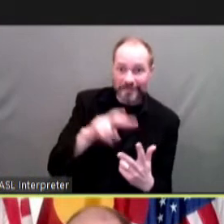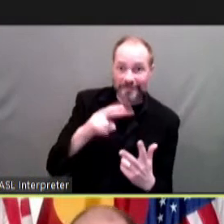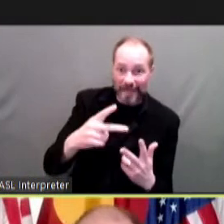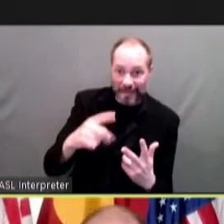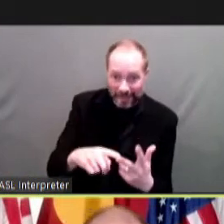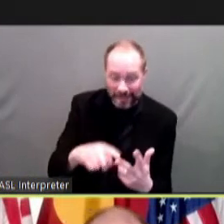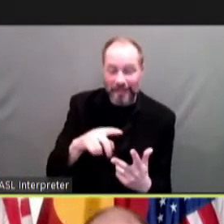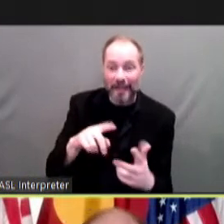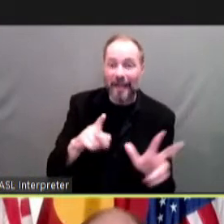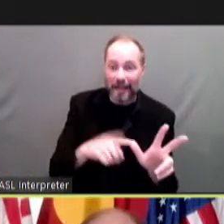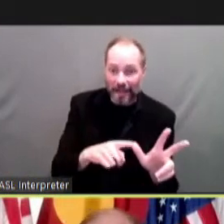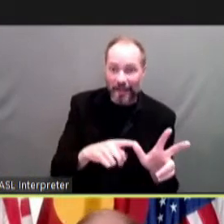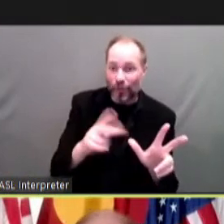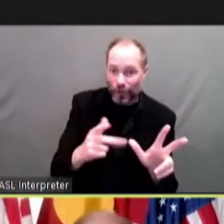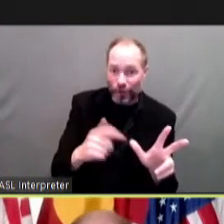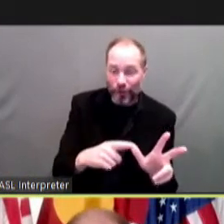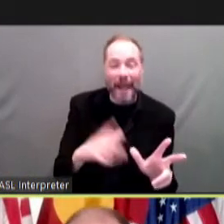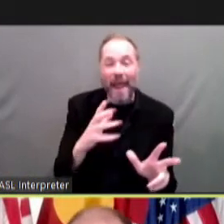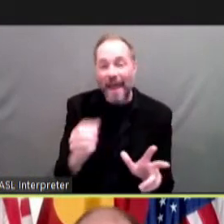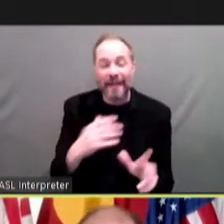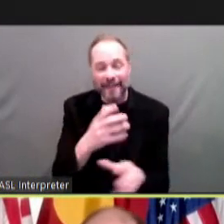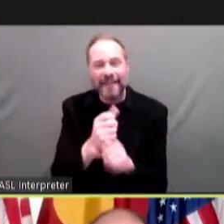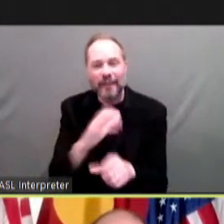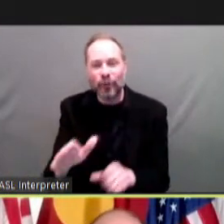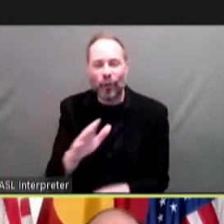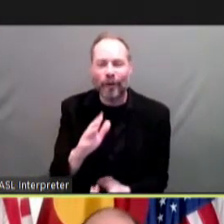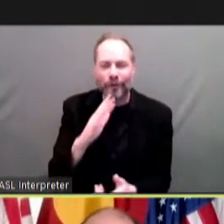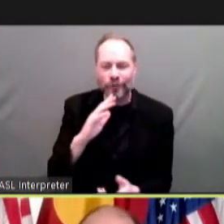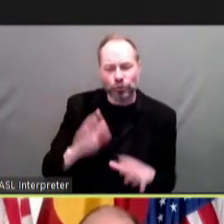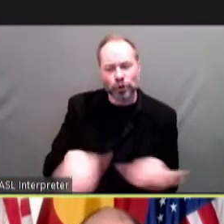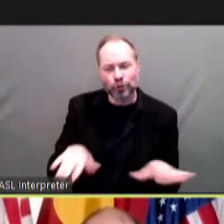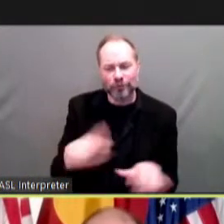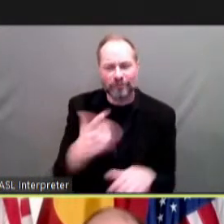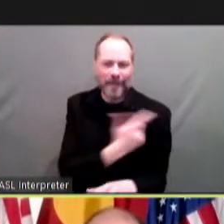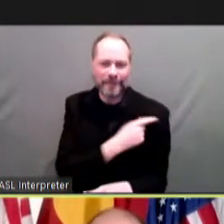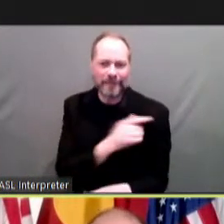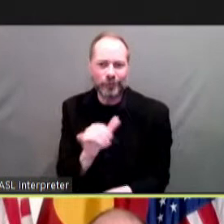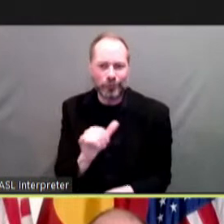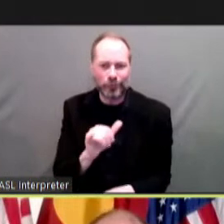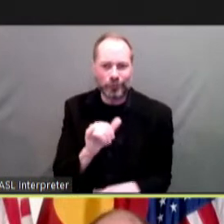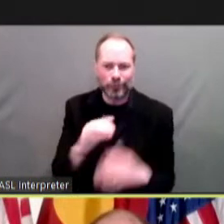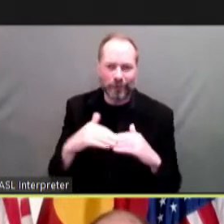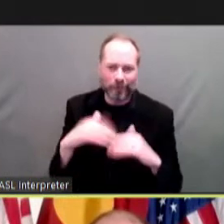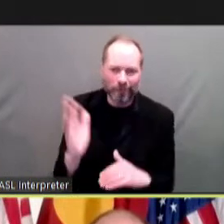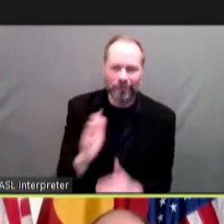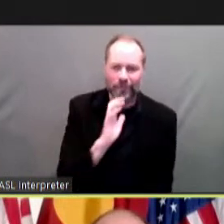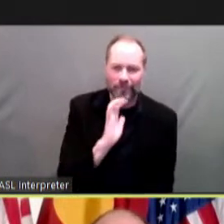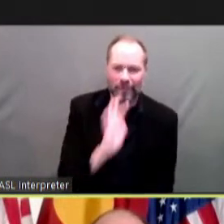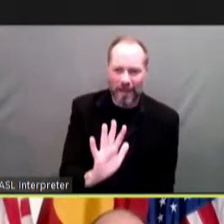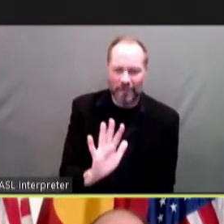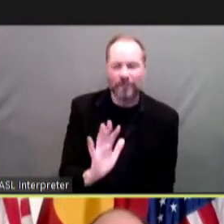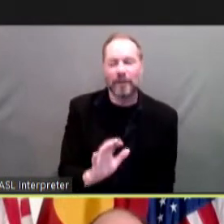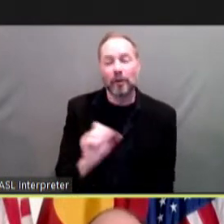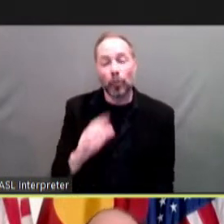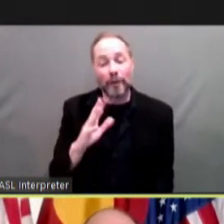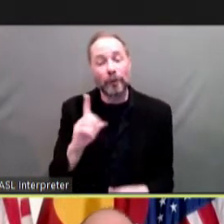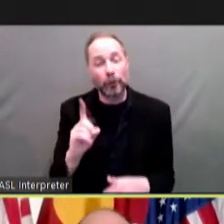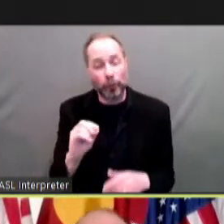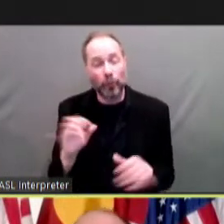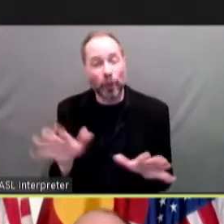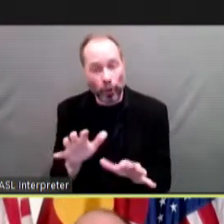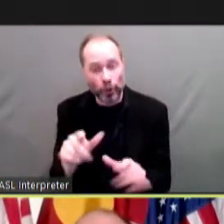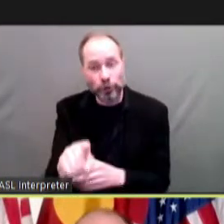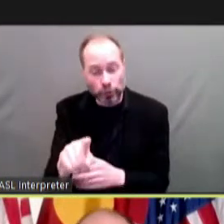your 5 to 11-year-old kids vaccinated. So they're full service centers. We do encourage that you book